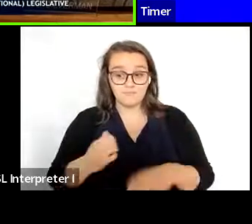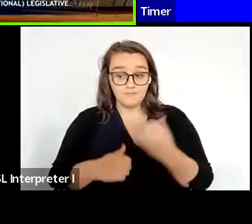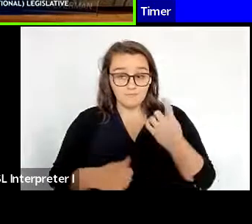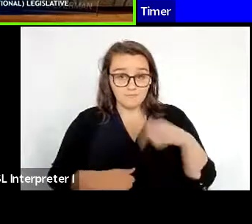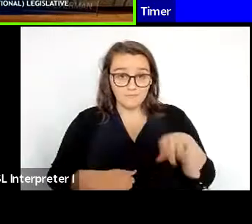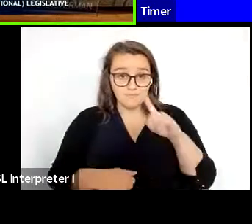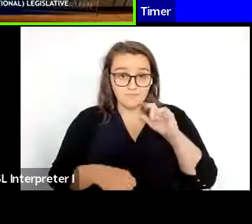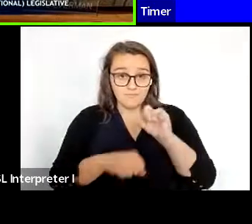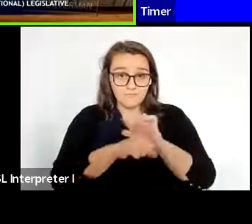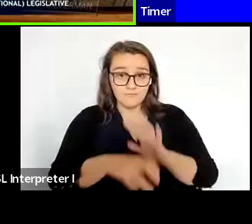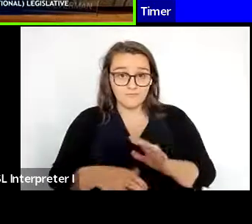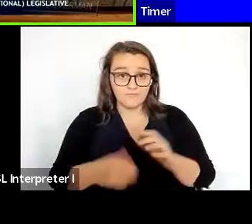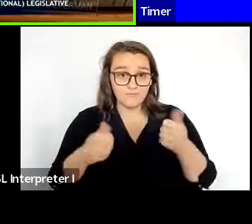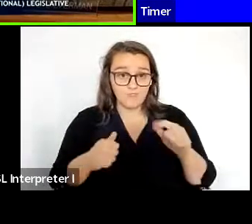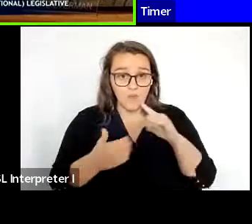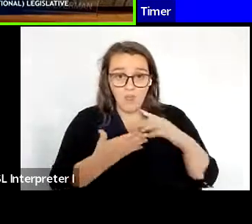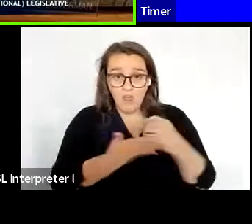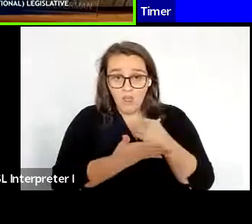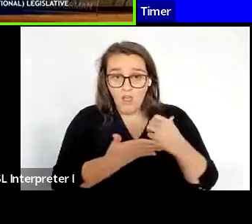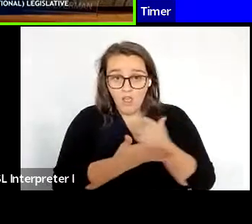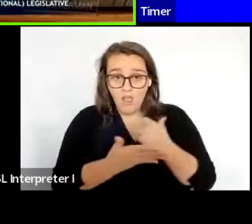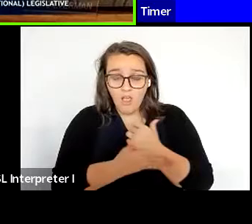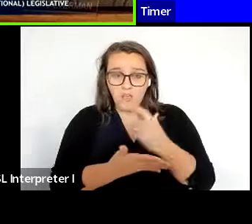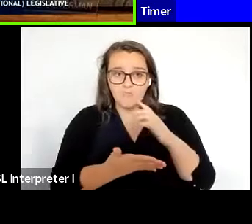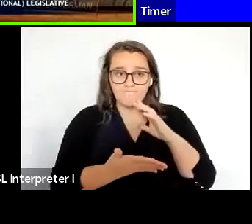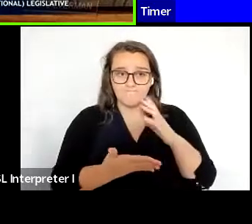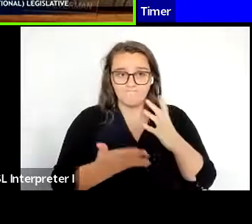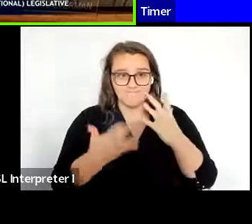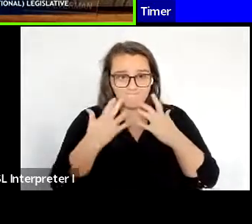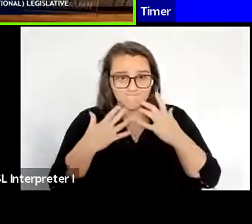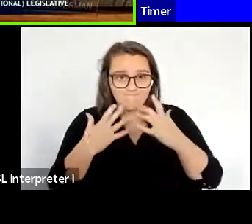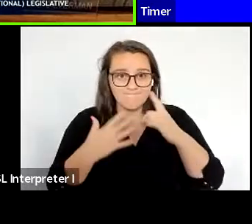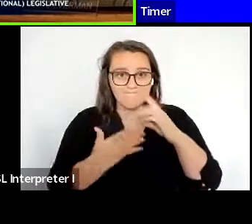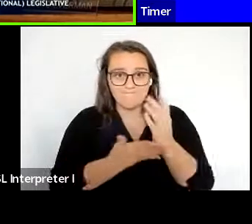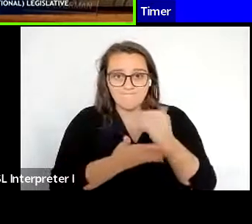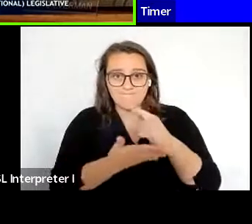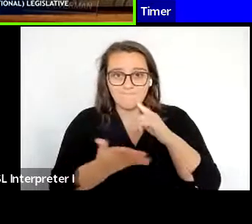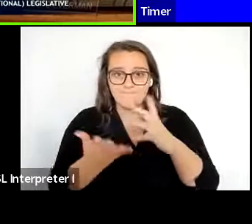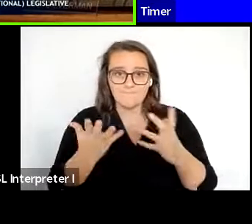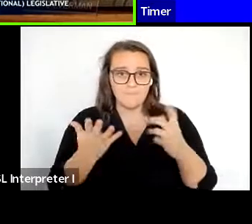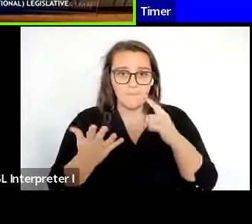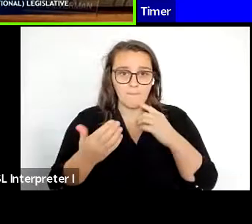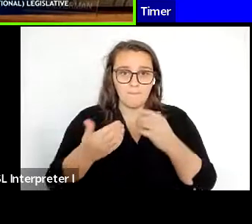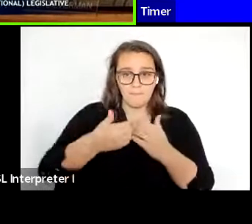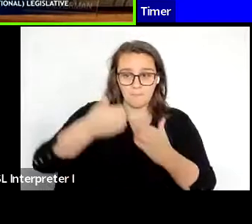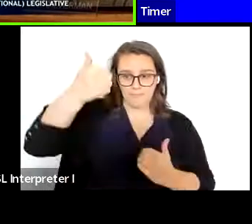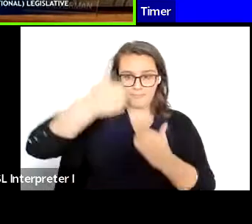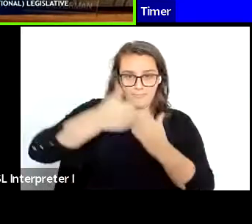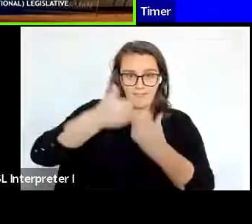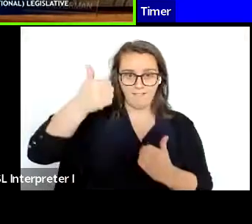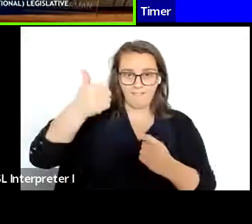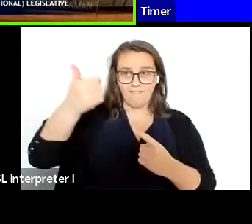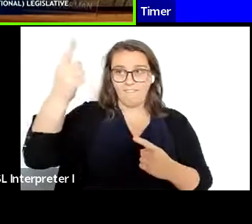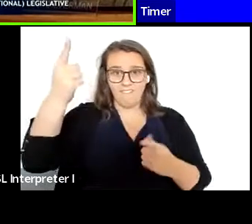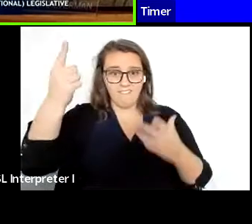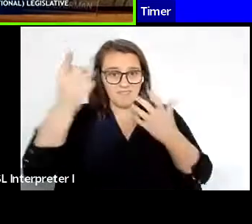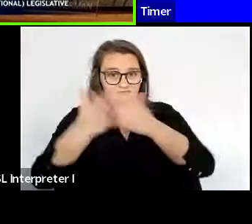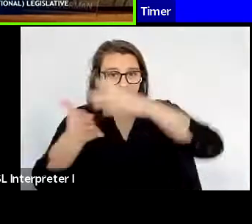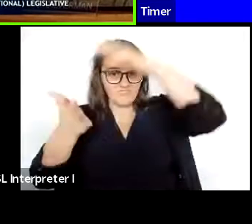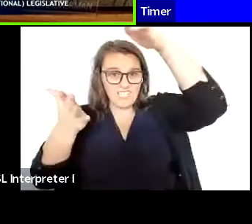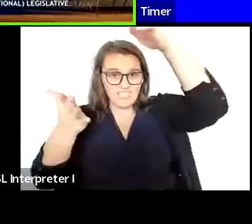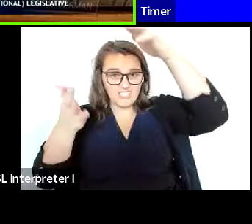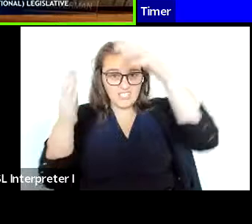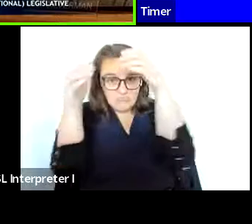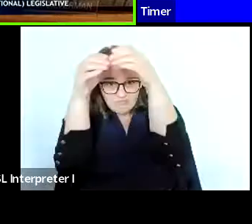are trying to hustle to make ends meet in an economy that's becoming wider between the have and the have-nots. And we are setting the precedence